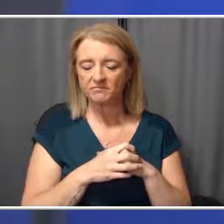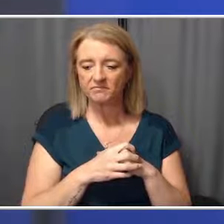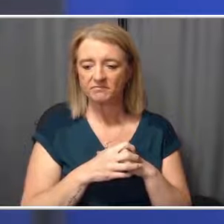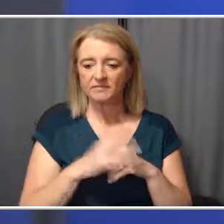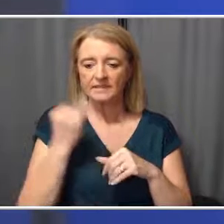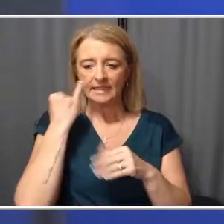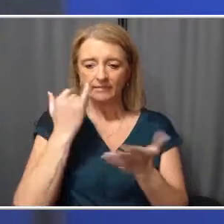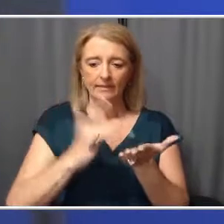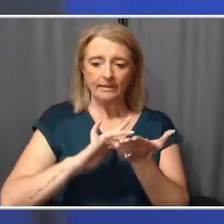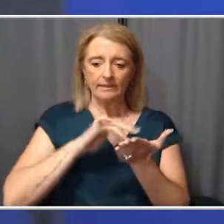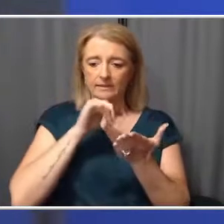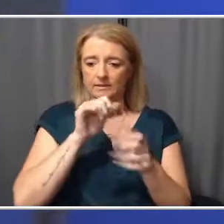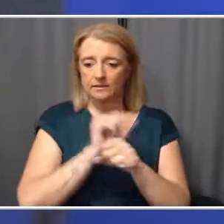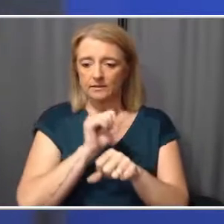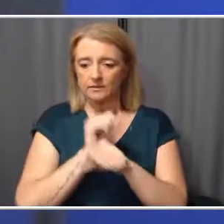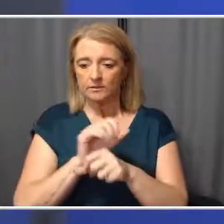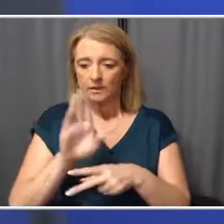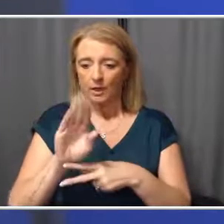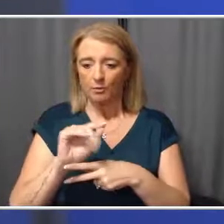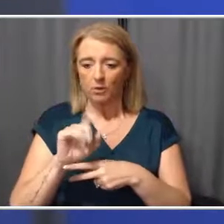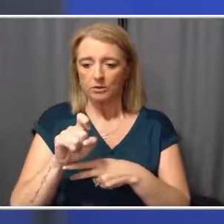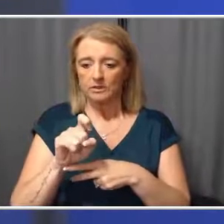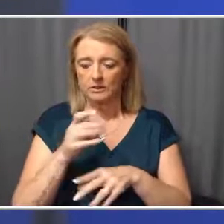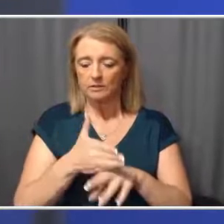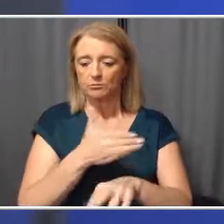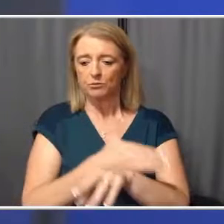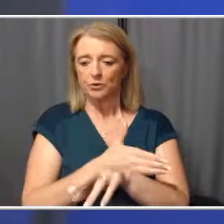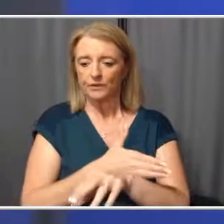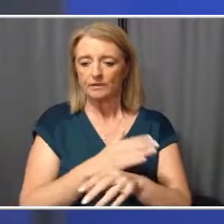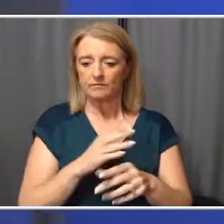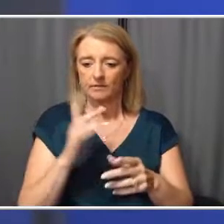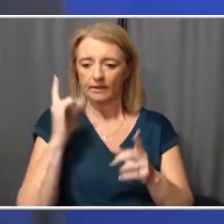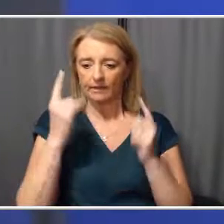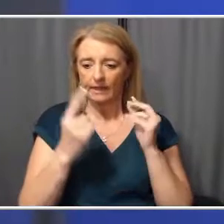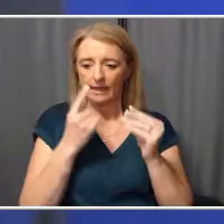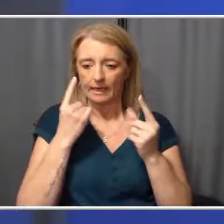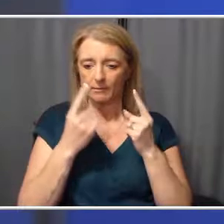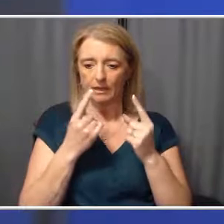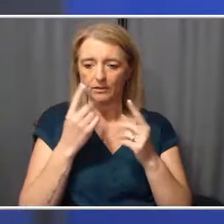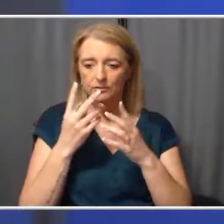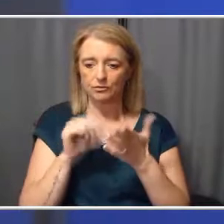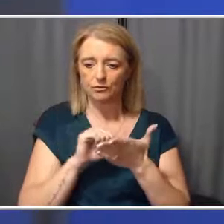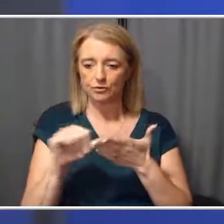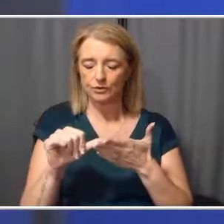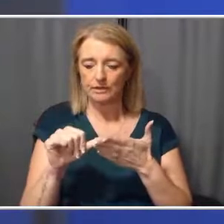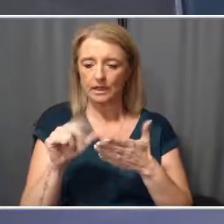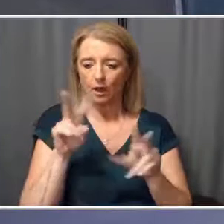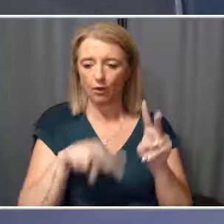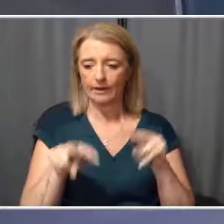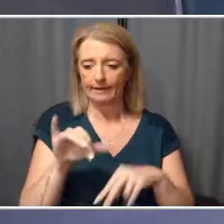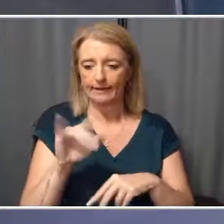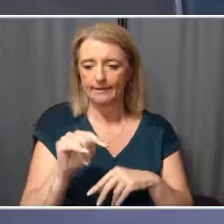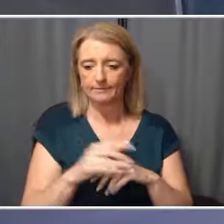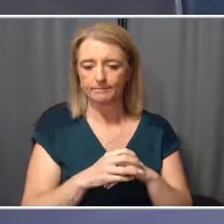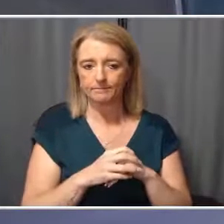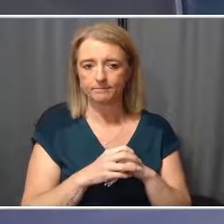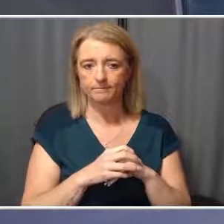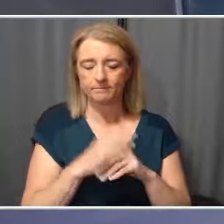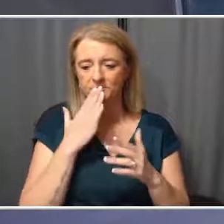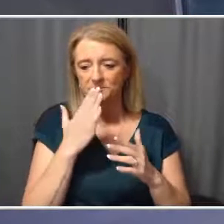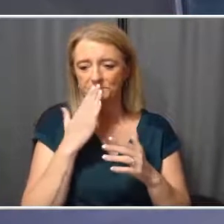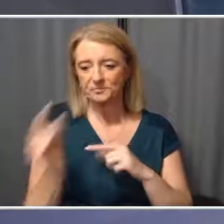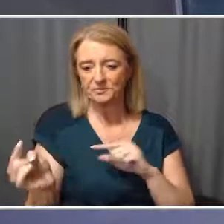other physicians along the way, and they knew about this. And they learned about this through programs like this. So I just want to thank Dr.